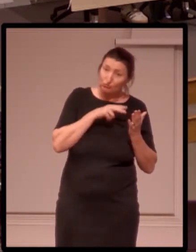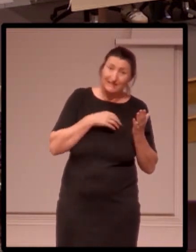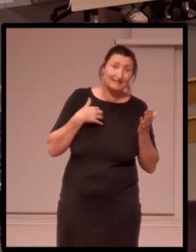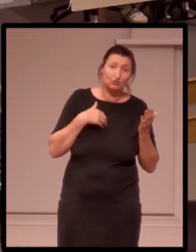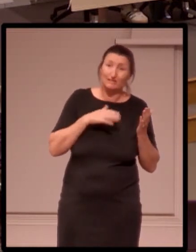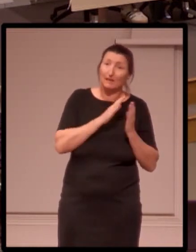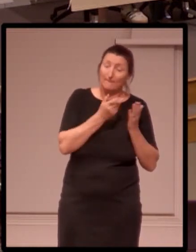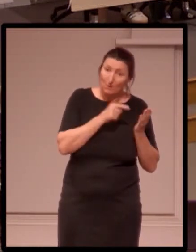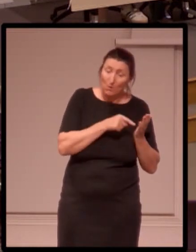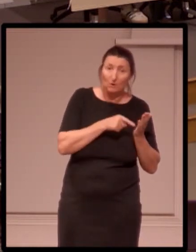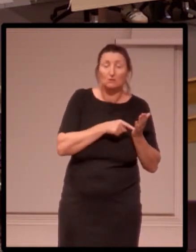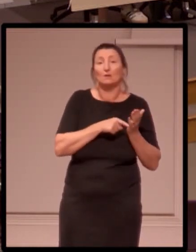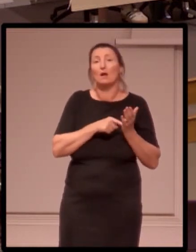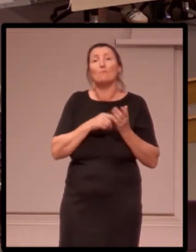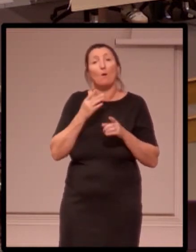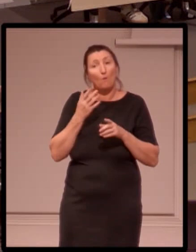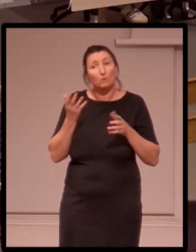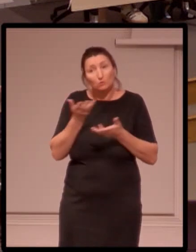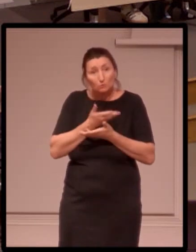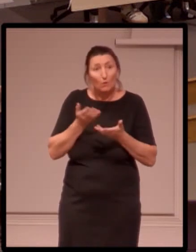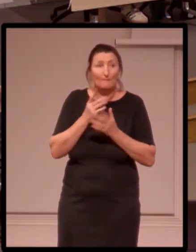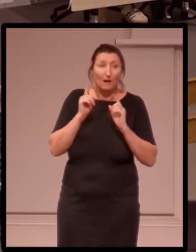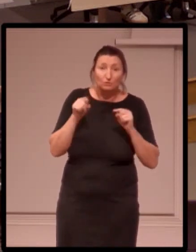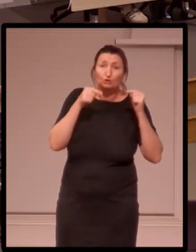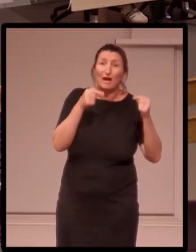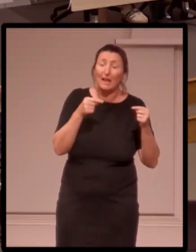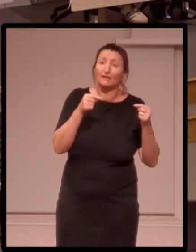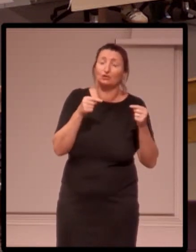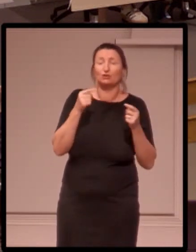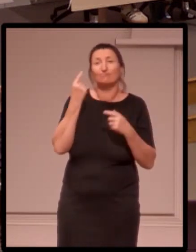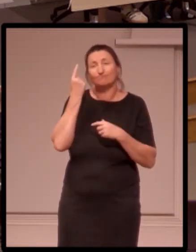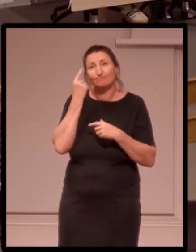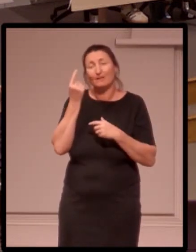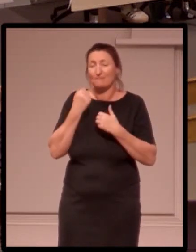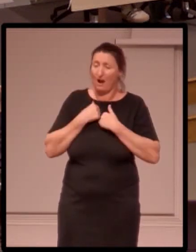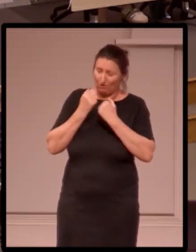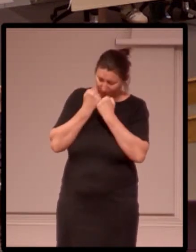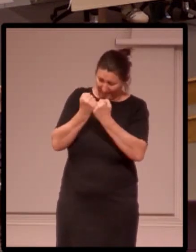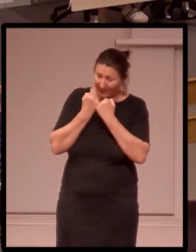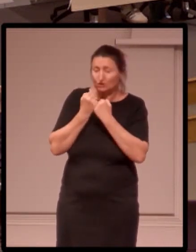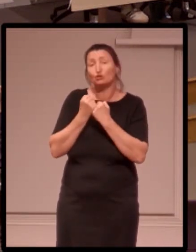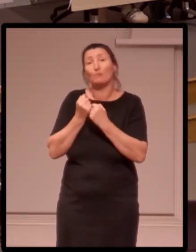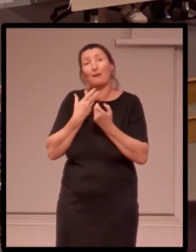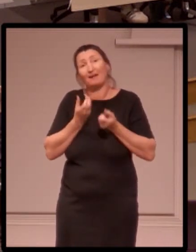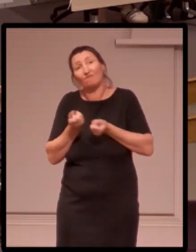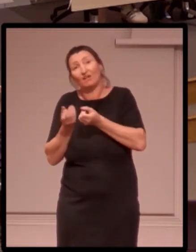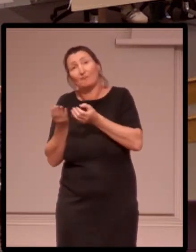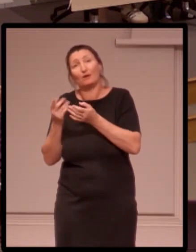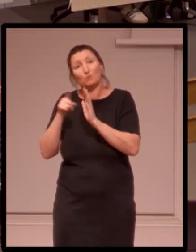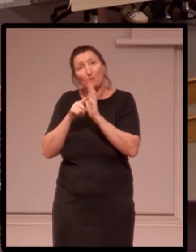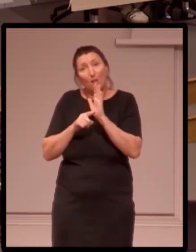books, but to look at some of those challenges and think about how they could reflect on it weekly and then share that back to government or share that back to